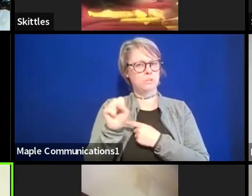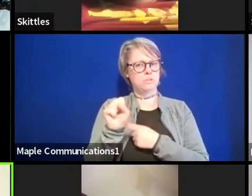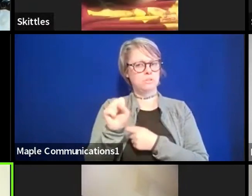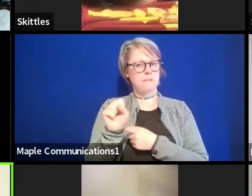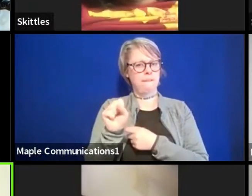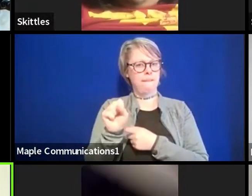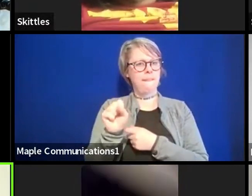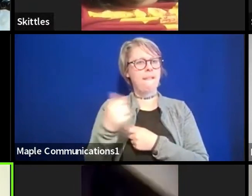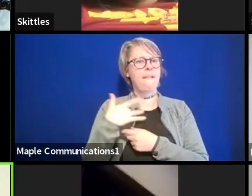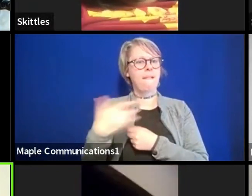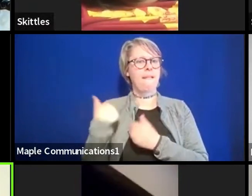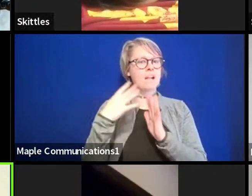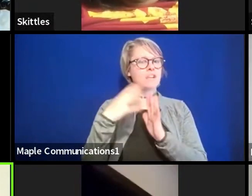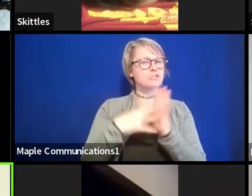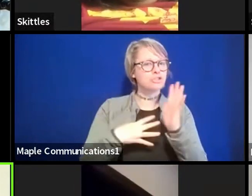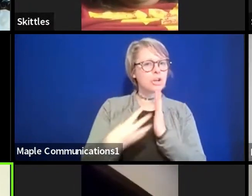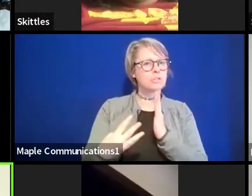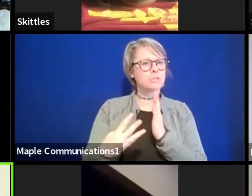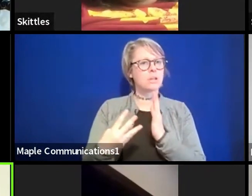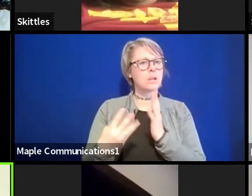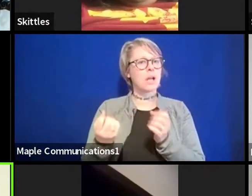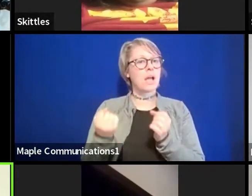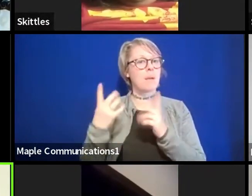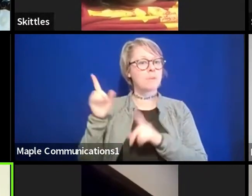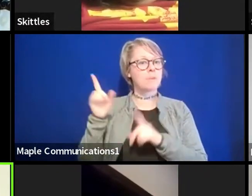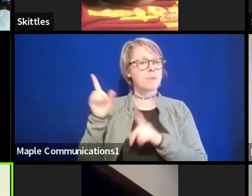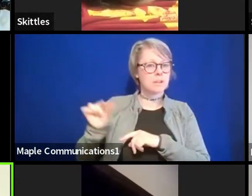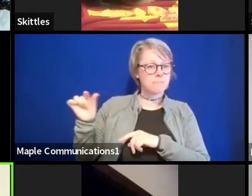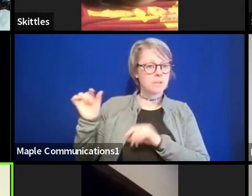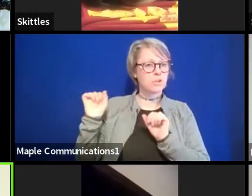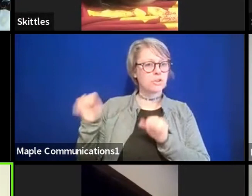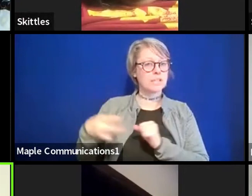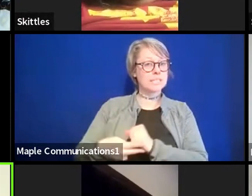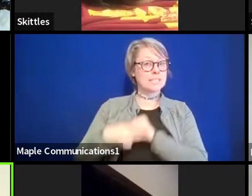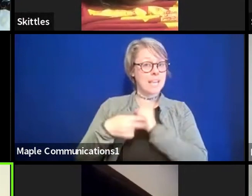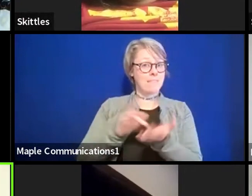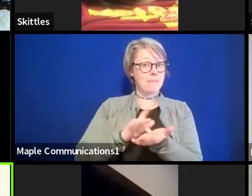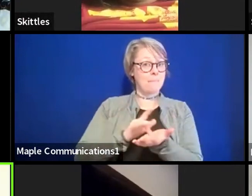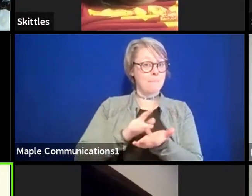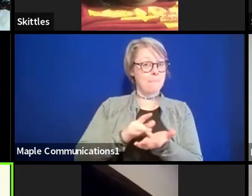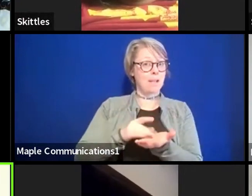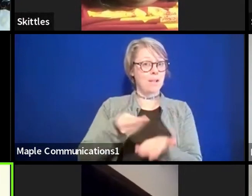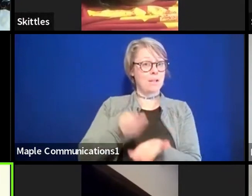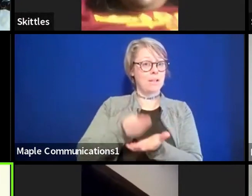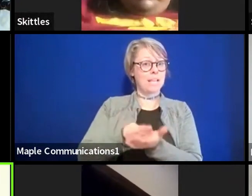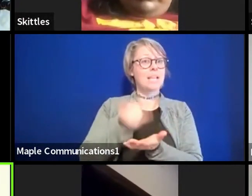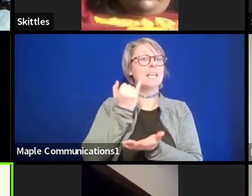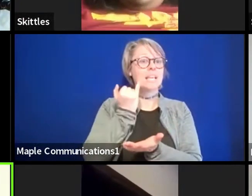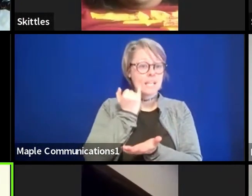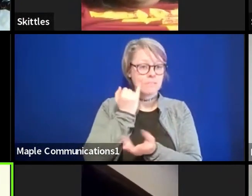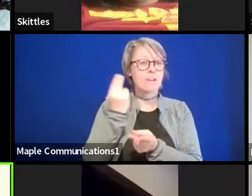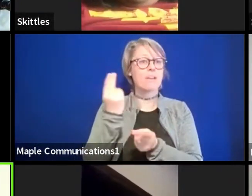actually charts and stuff on how much the government could save on medical if they implemented